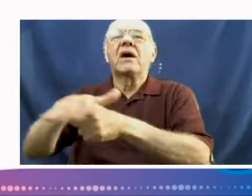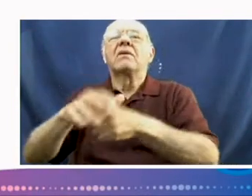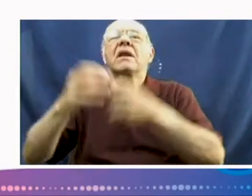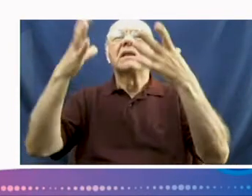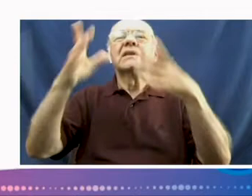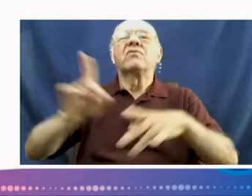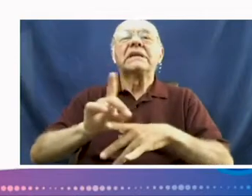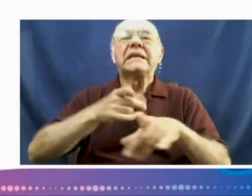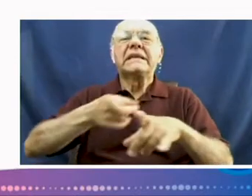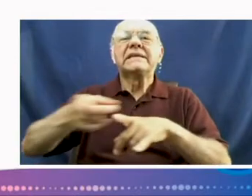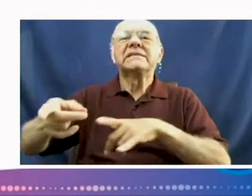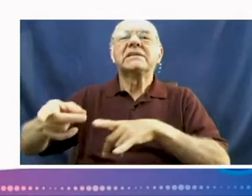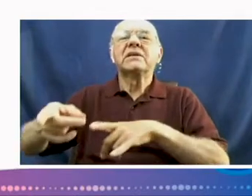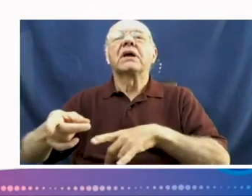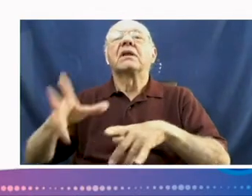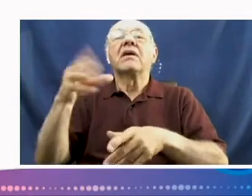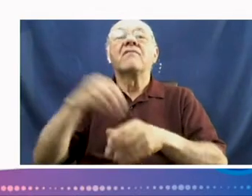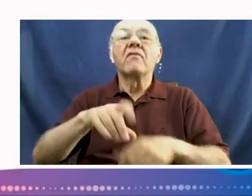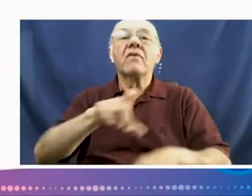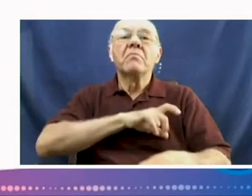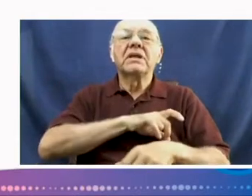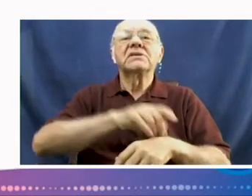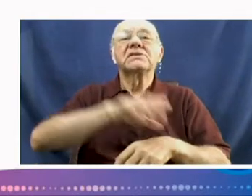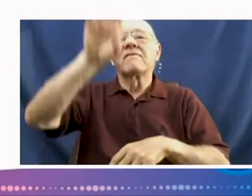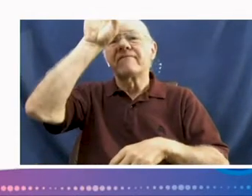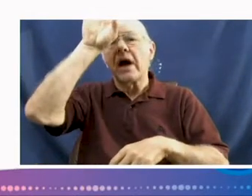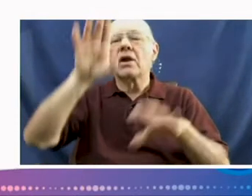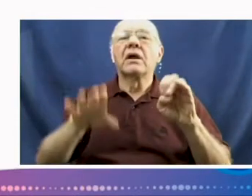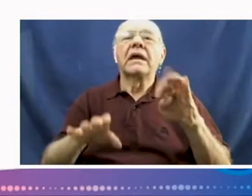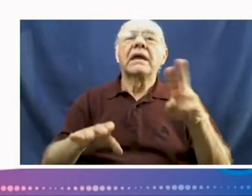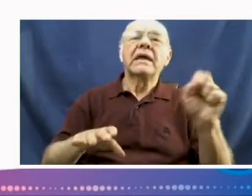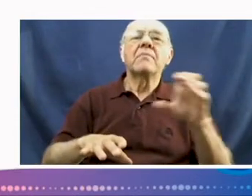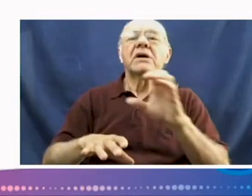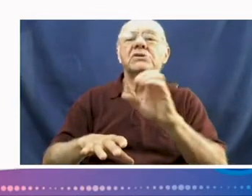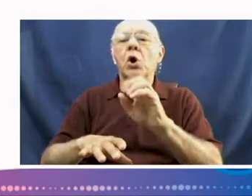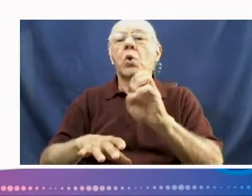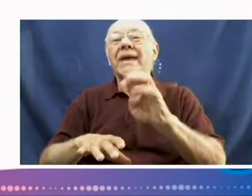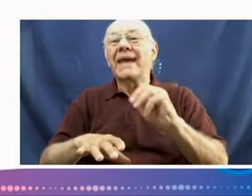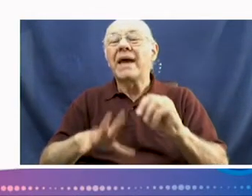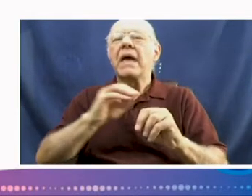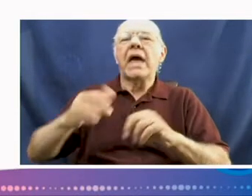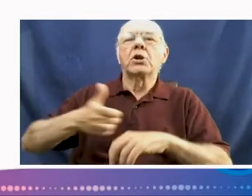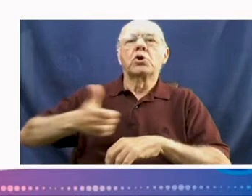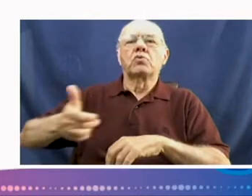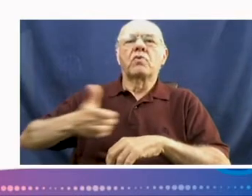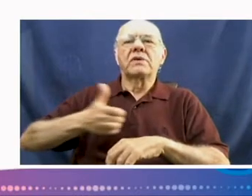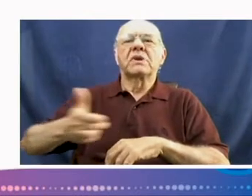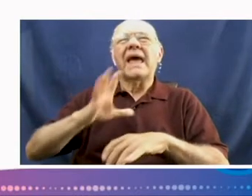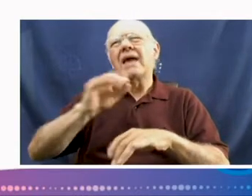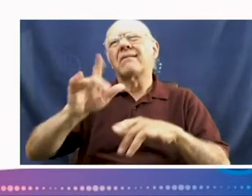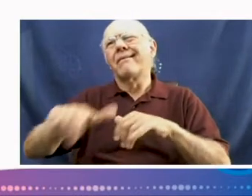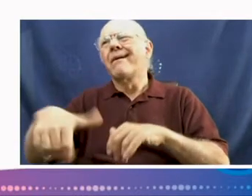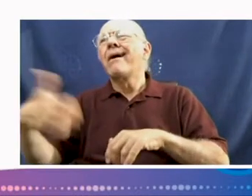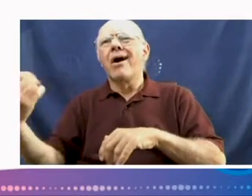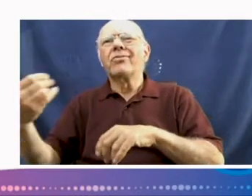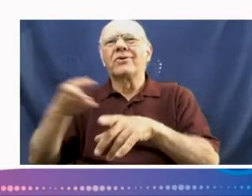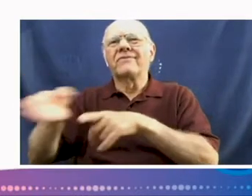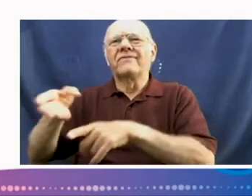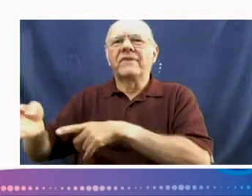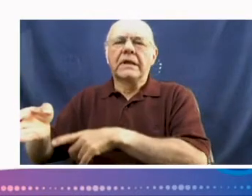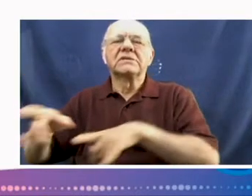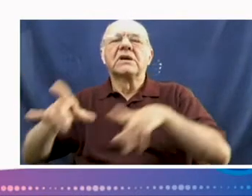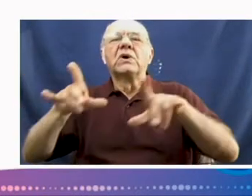involving police, fire, EMS, OEM, and transportation, and various other types of disciplines, testing and